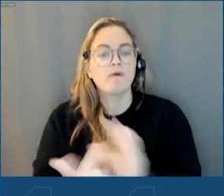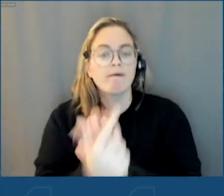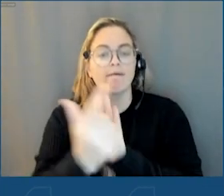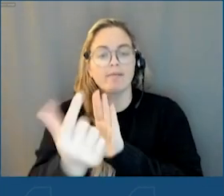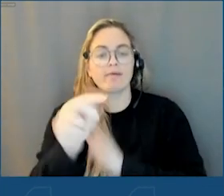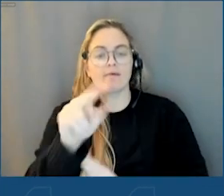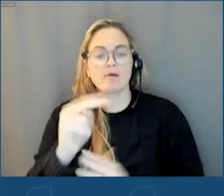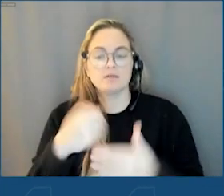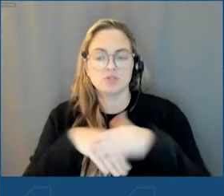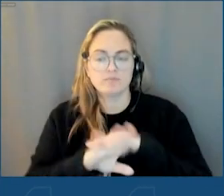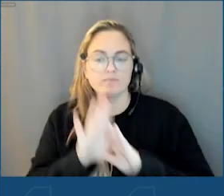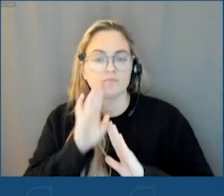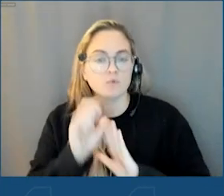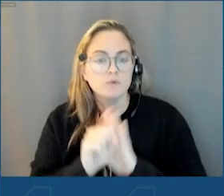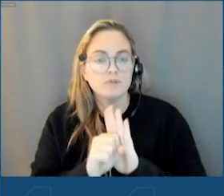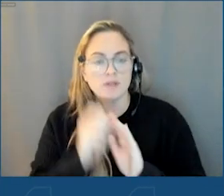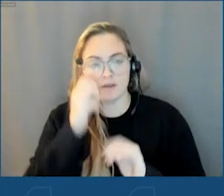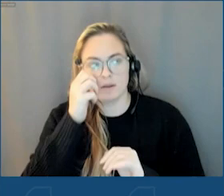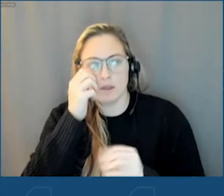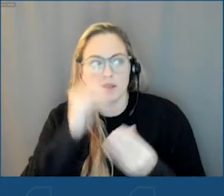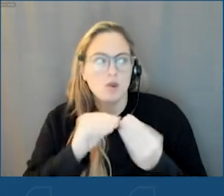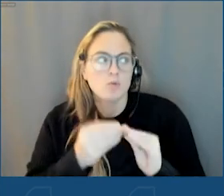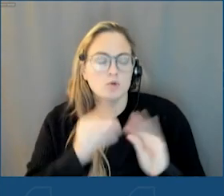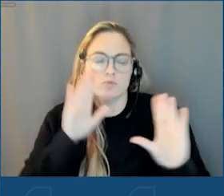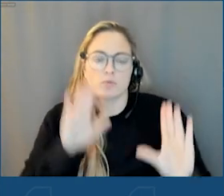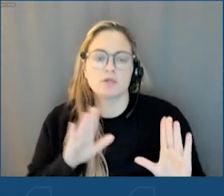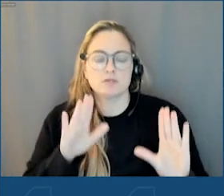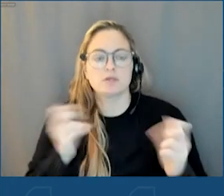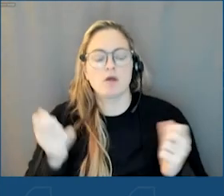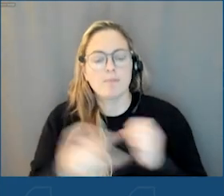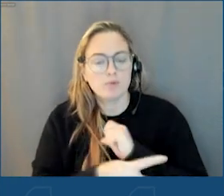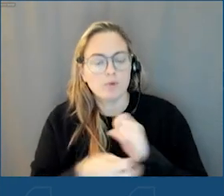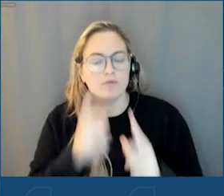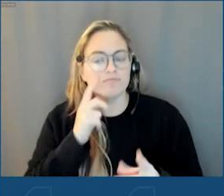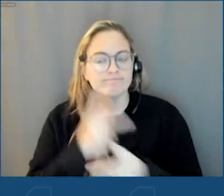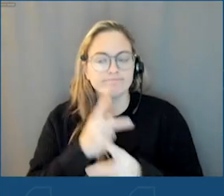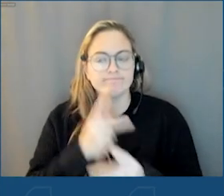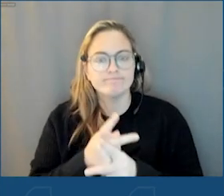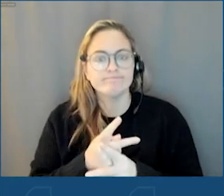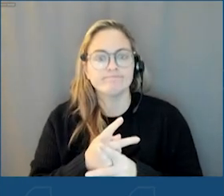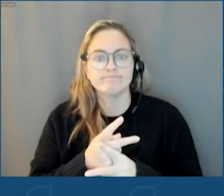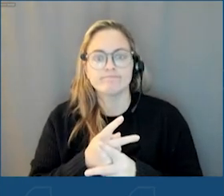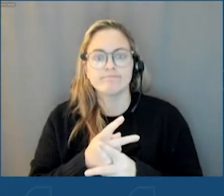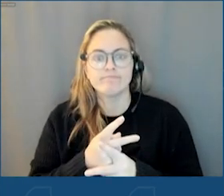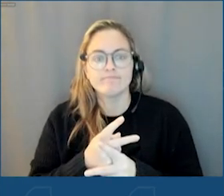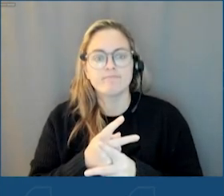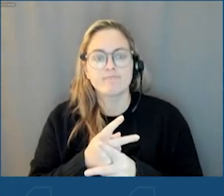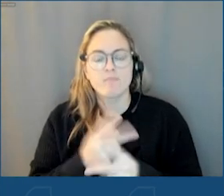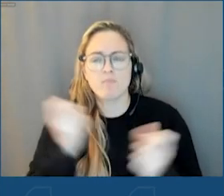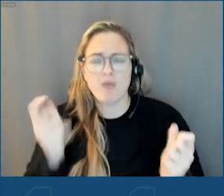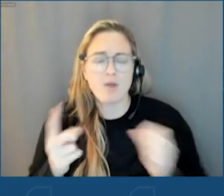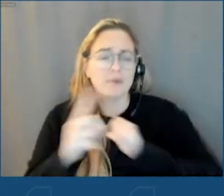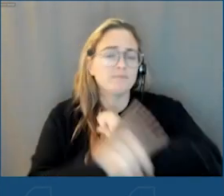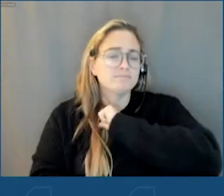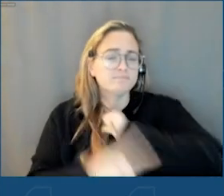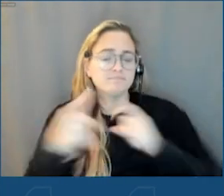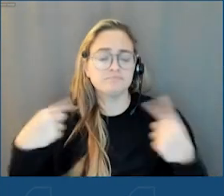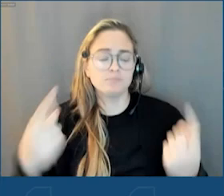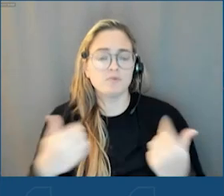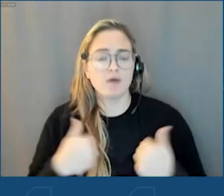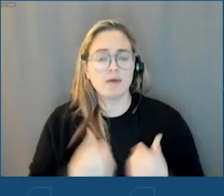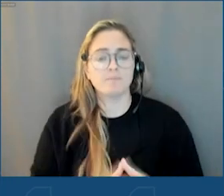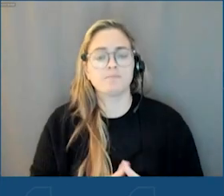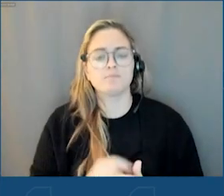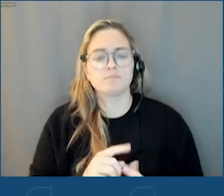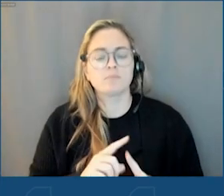into our state. And the numbers are phenomenal and how many we've confiscated, how many prosecutions there's been. So we're making real progress. But I will